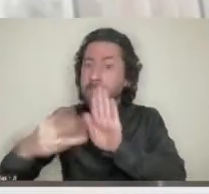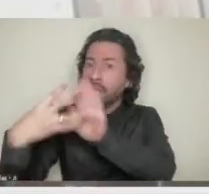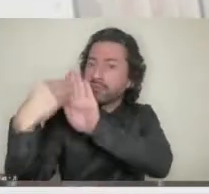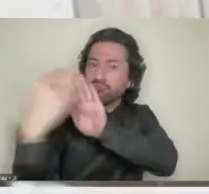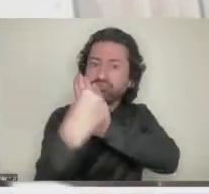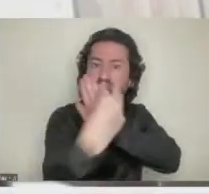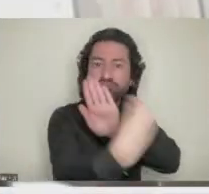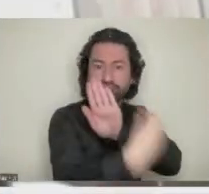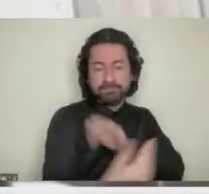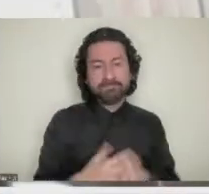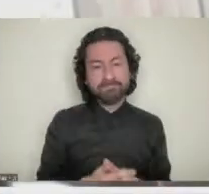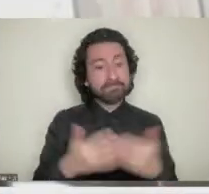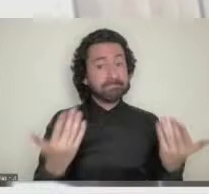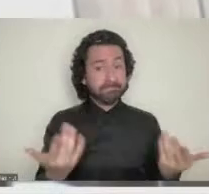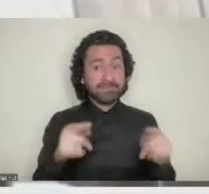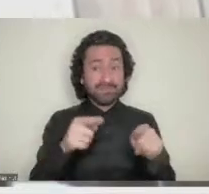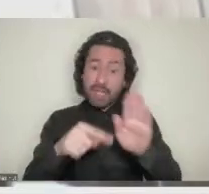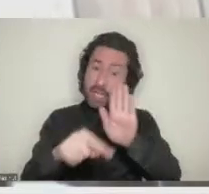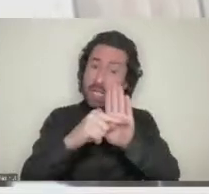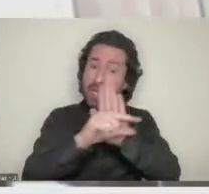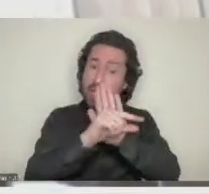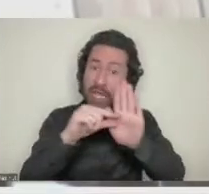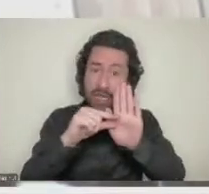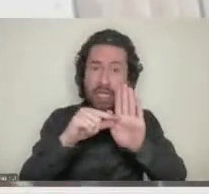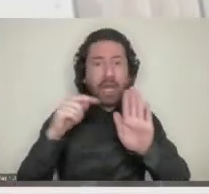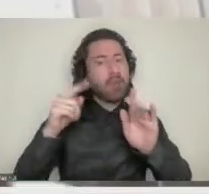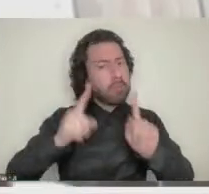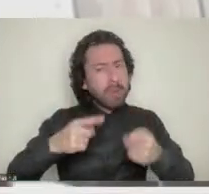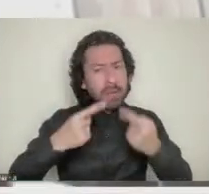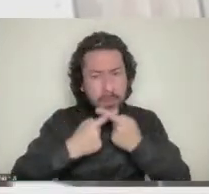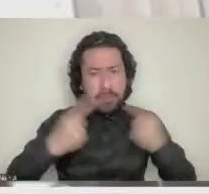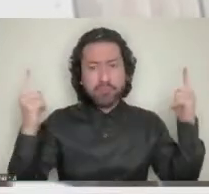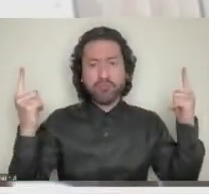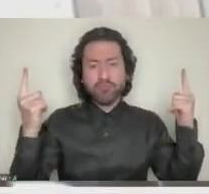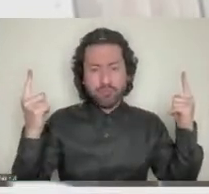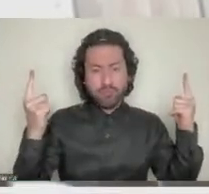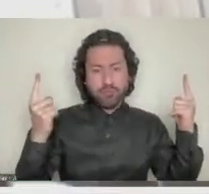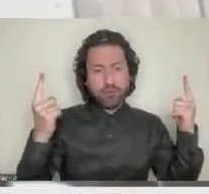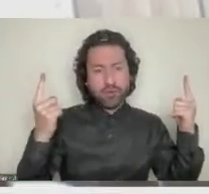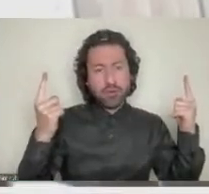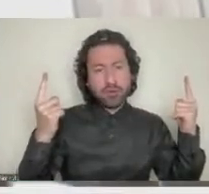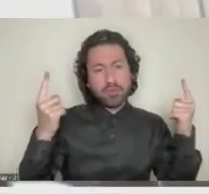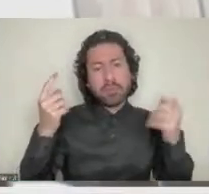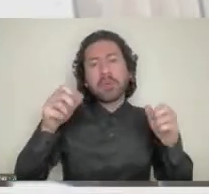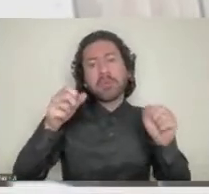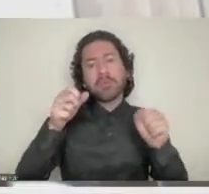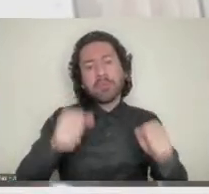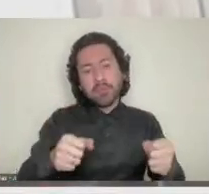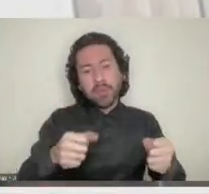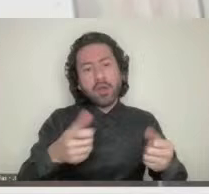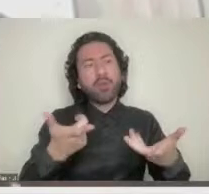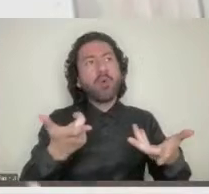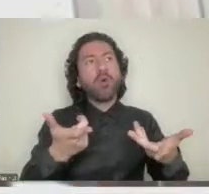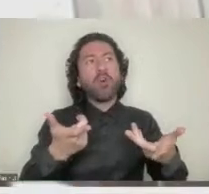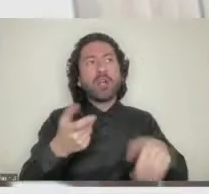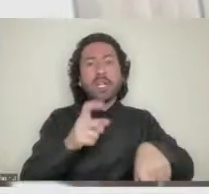referred to as an indicator that countries should be accountable for. It should be a public